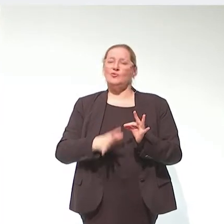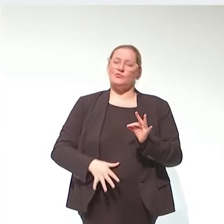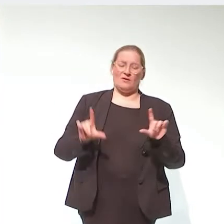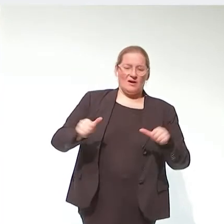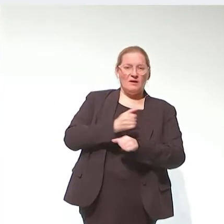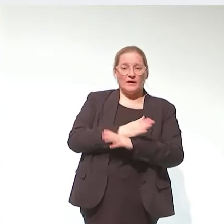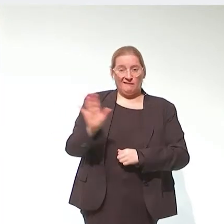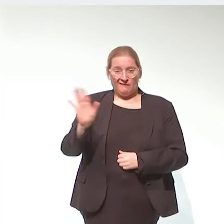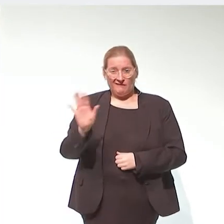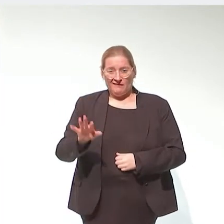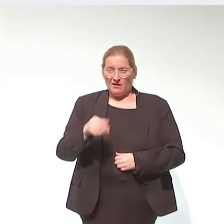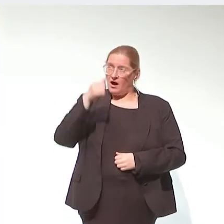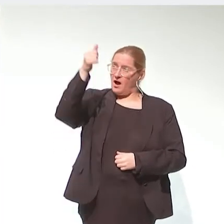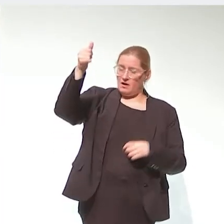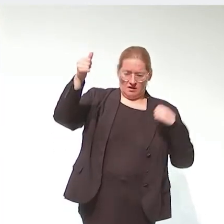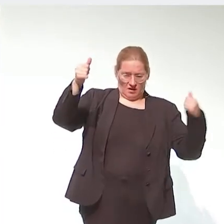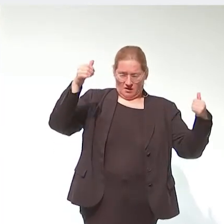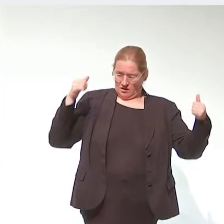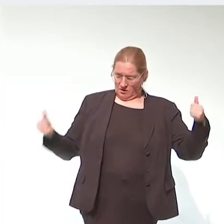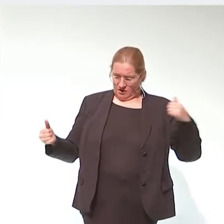puzzle and find the common future.